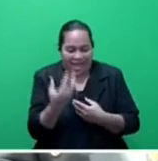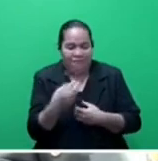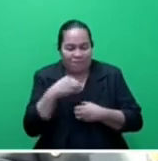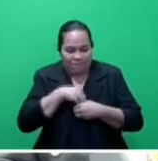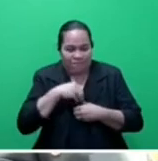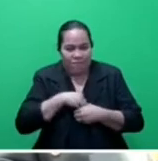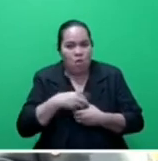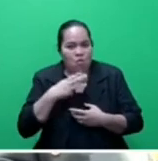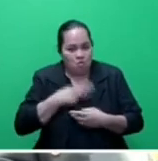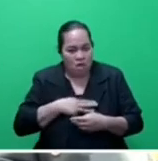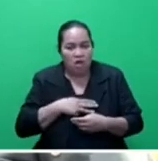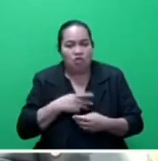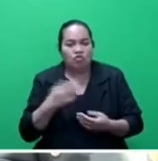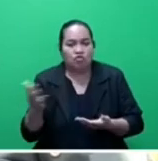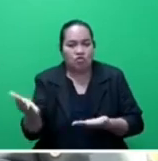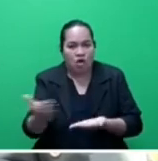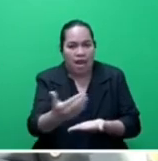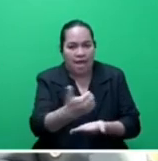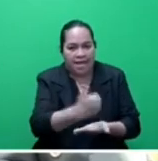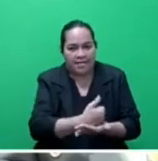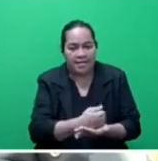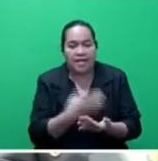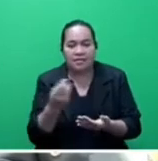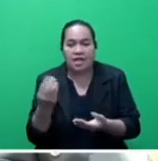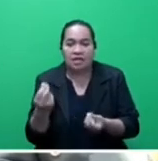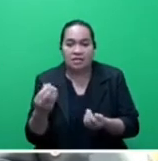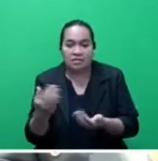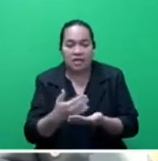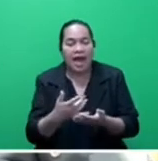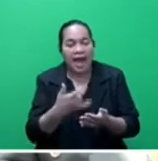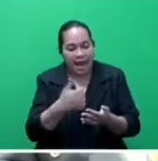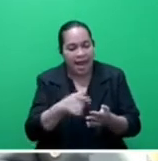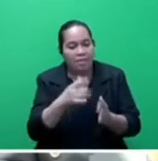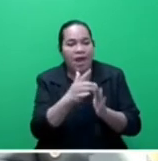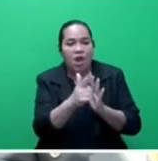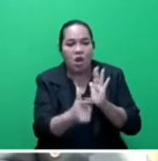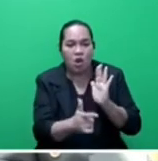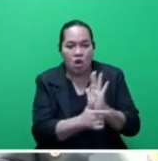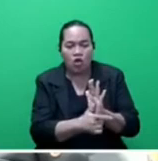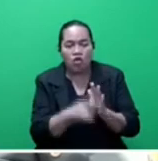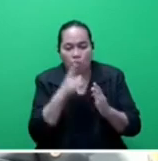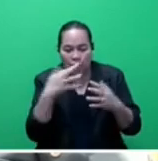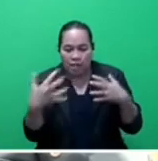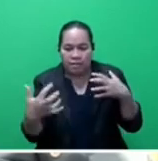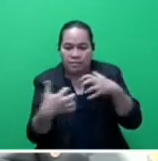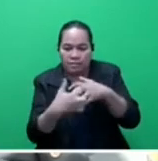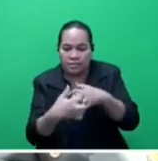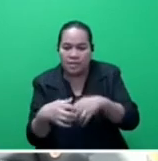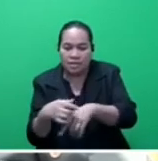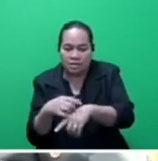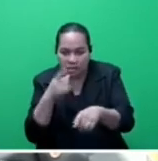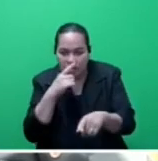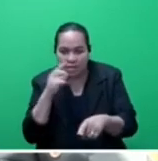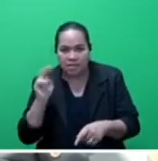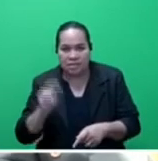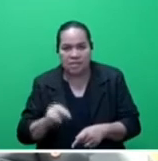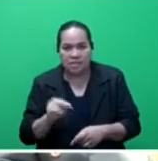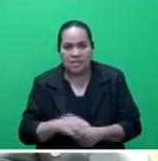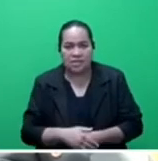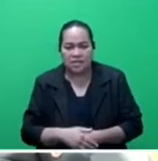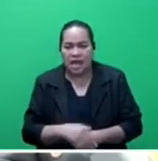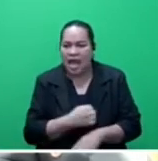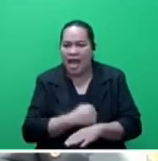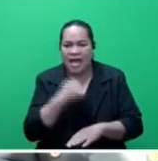the revenue, required revenue, as allowed by law, and meet the cry of the Lebanese Benua. Government is